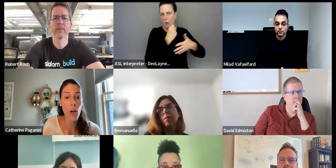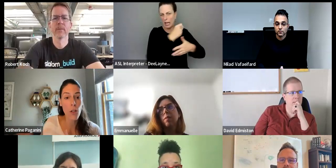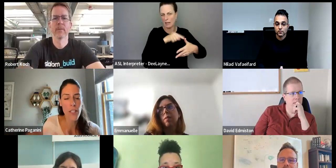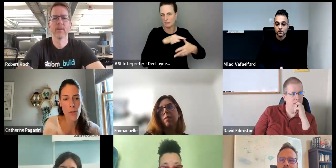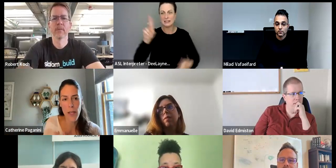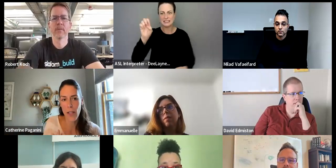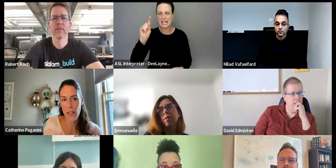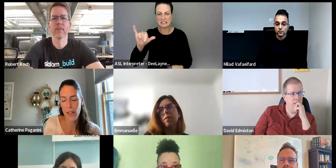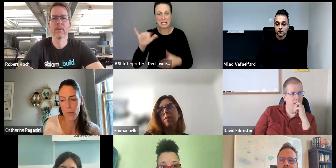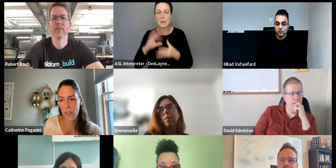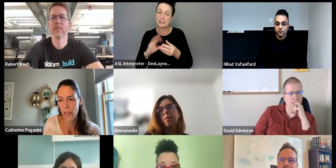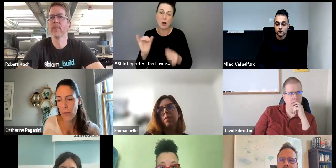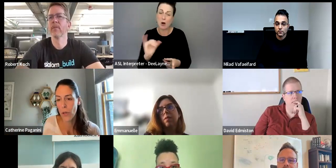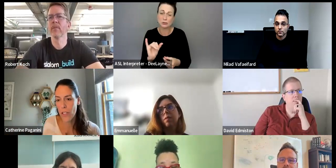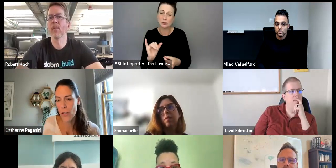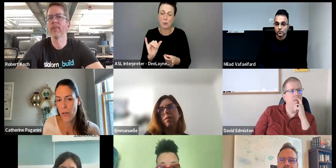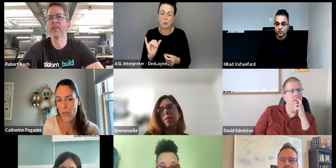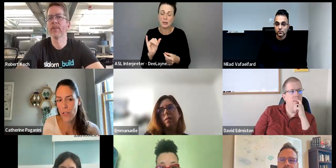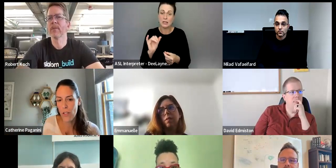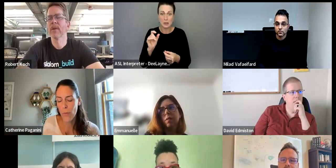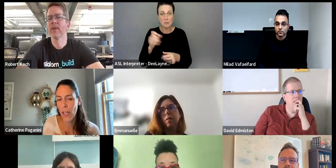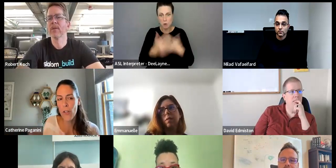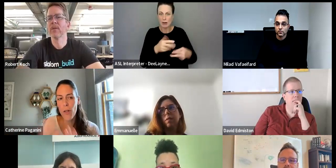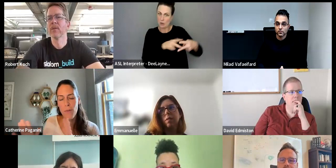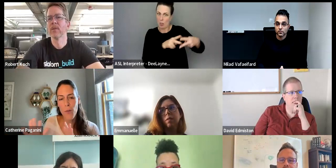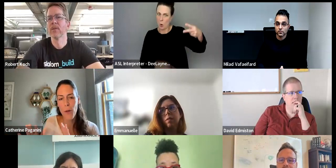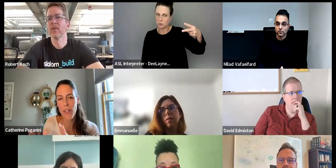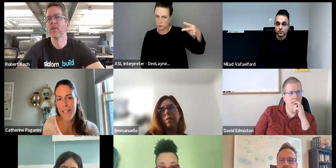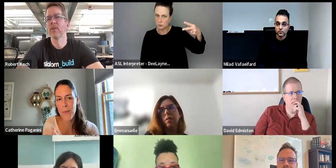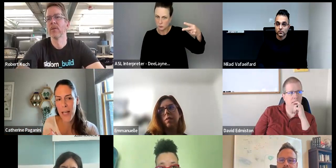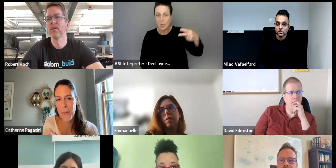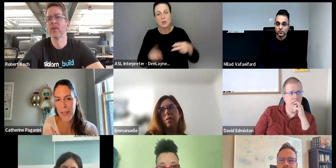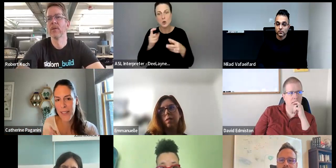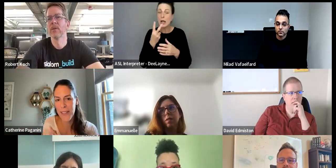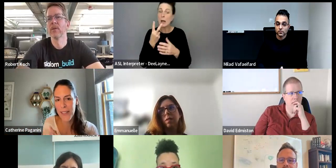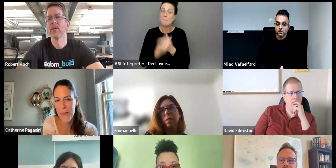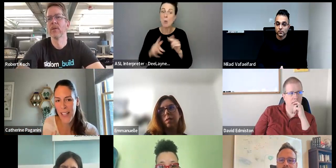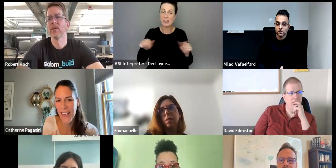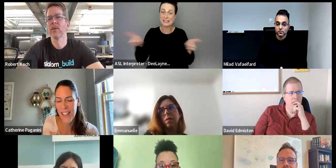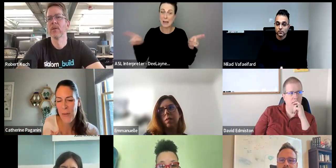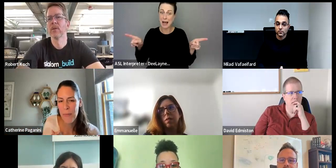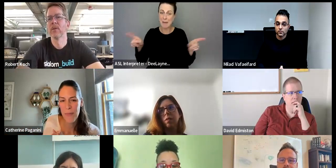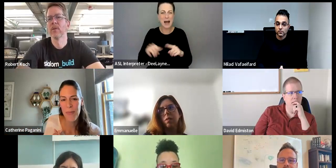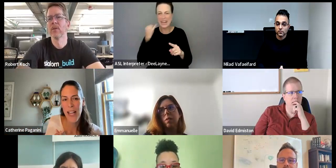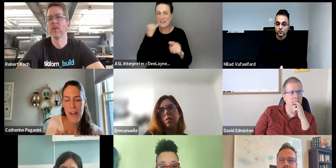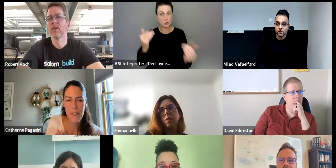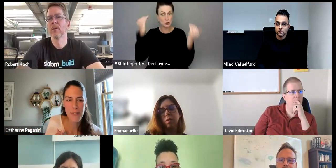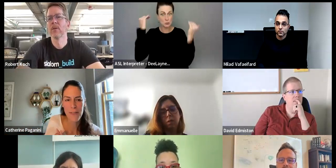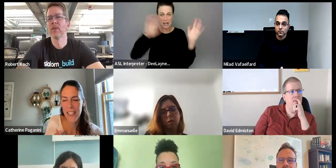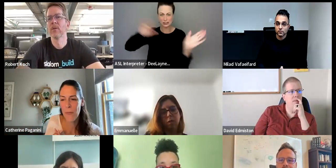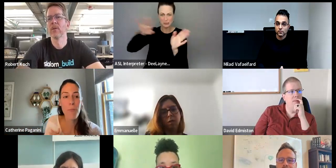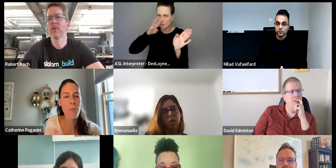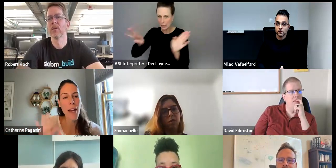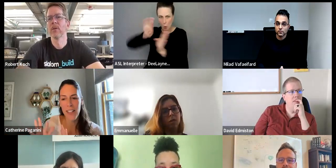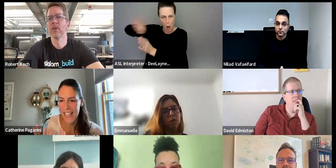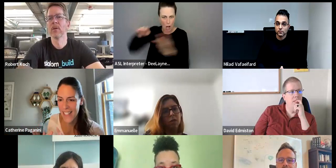Destiny mentioned, we also need to make progress on those. You can also do both at the same time, but that may kind